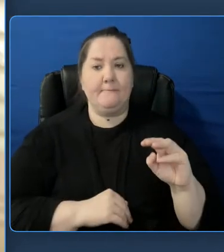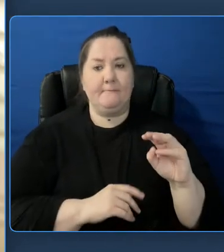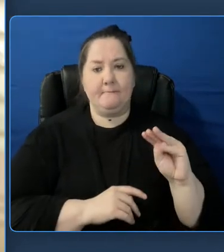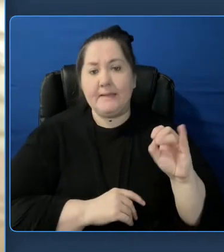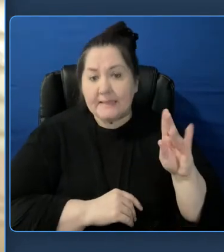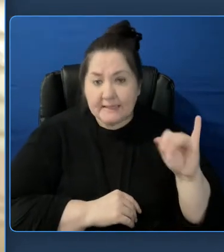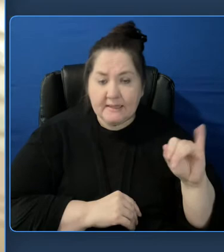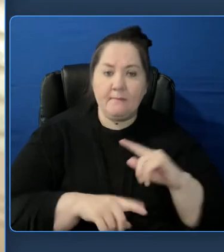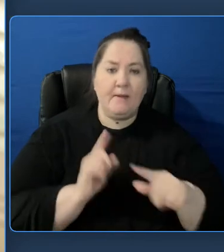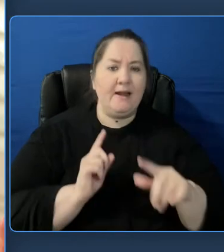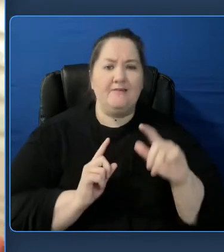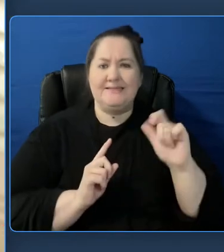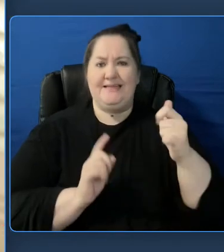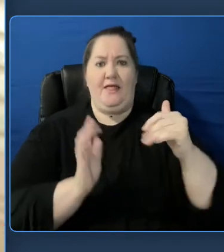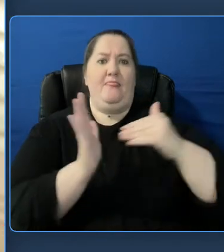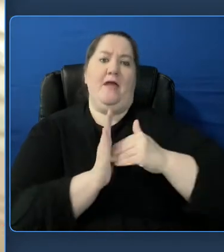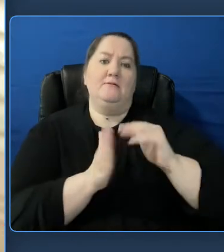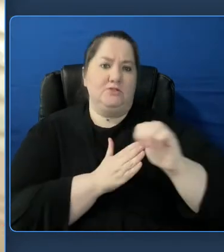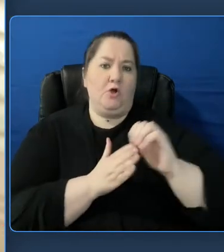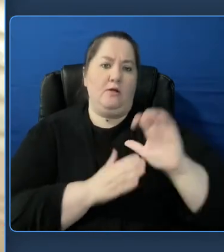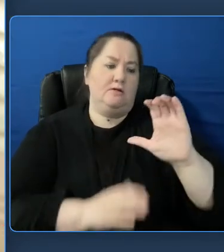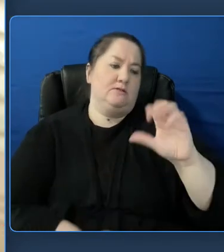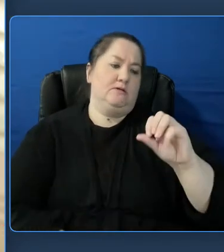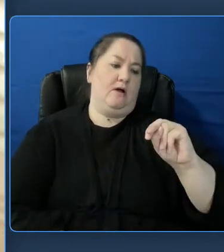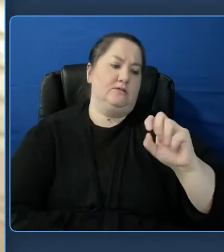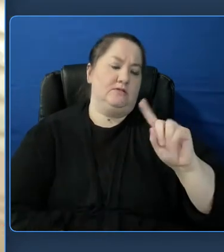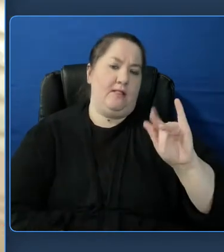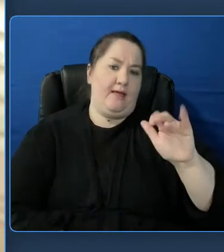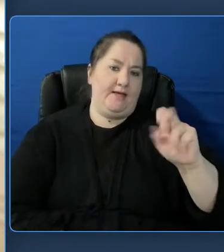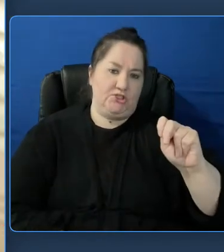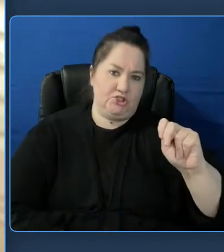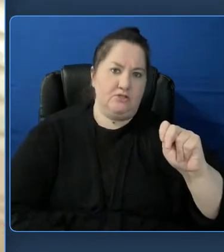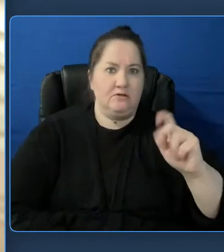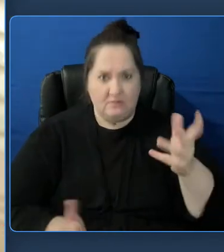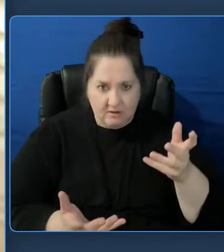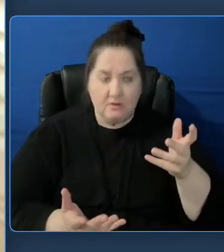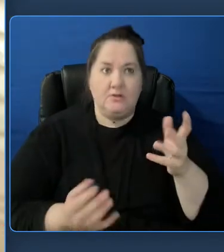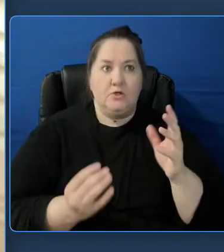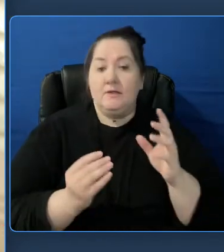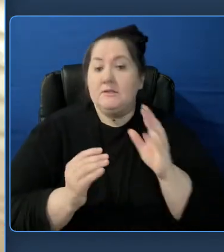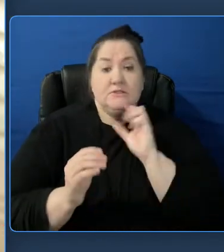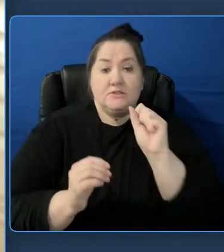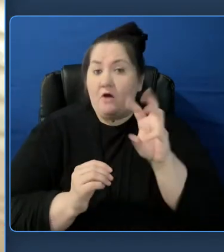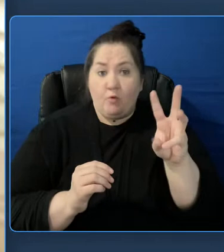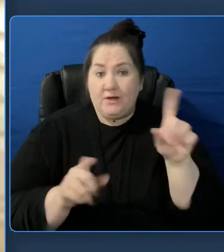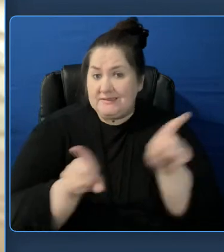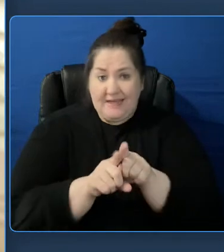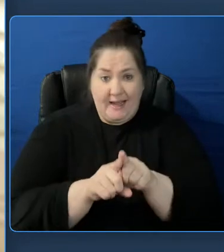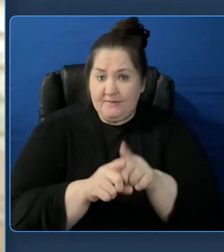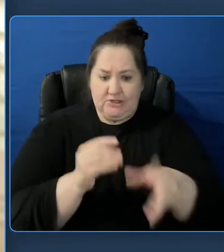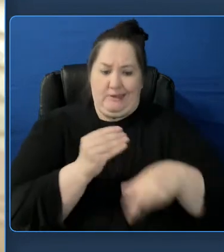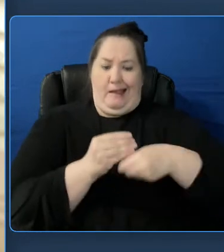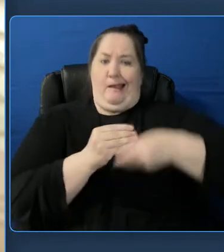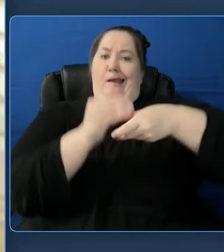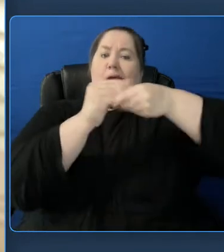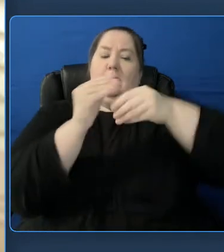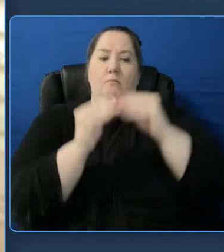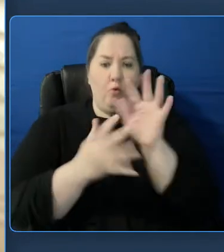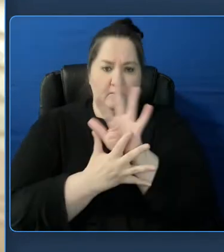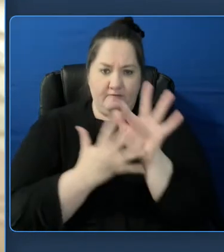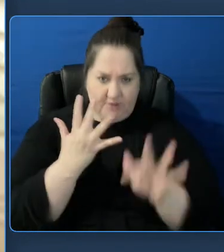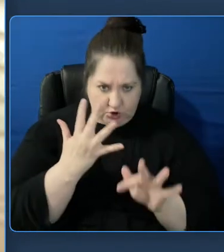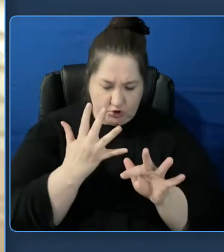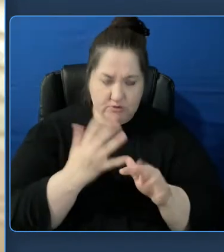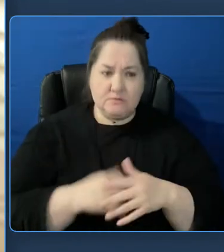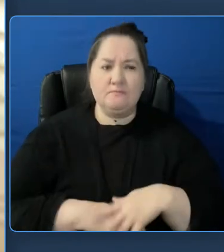$10,000 Constellation, and the software is the same all the way up. They just add more features. So it makes it a lot easier for them to, for people to go up.